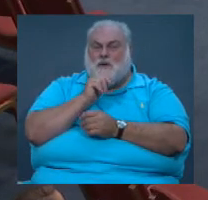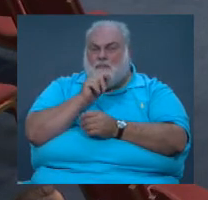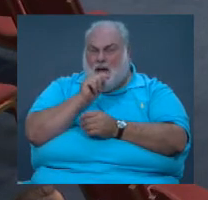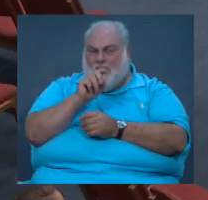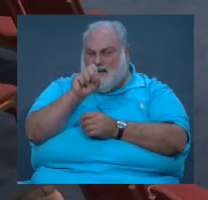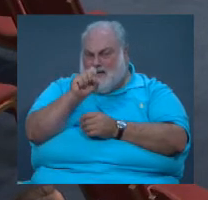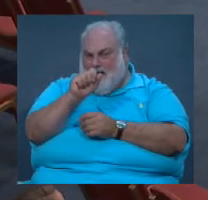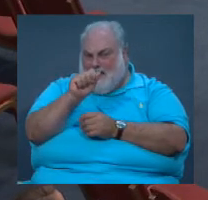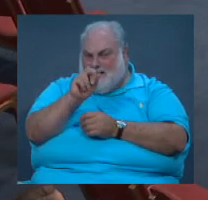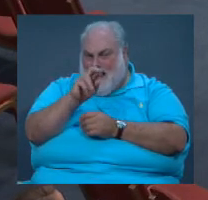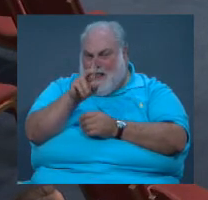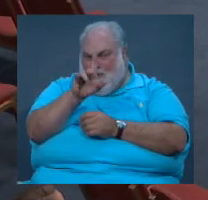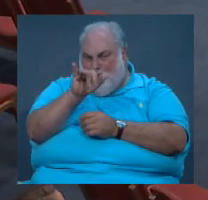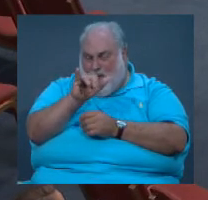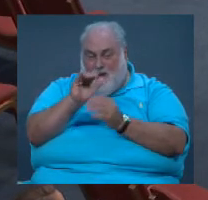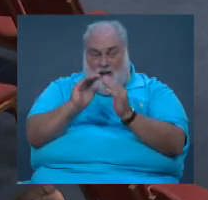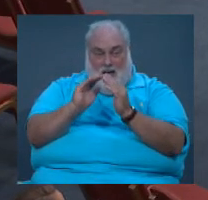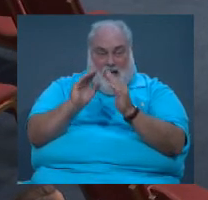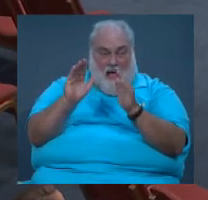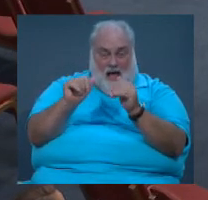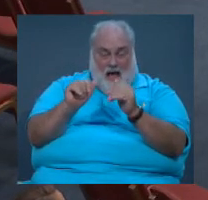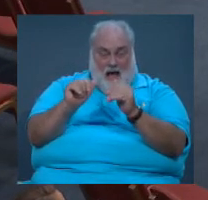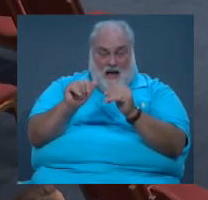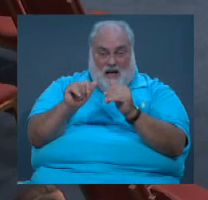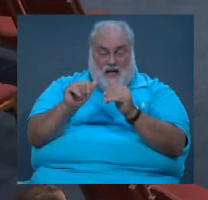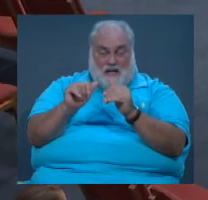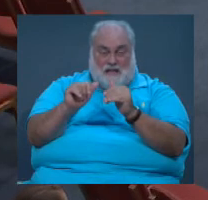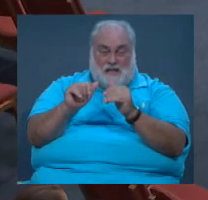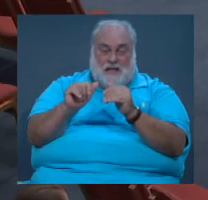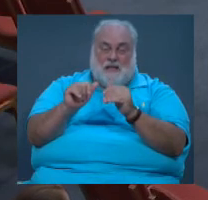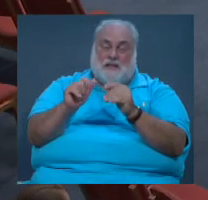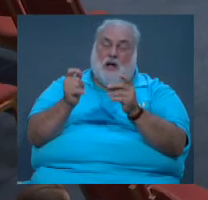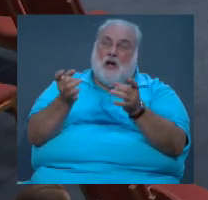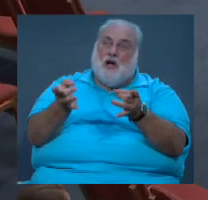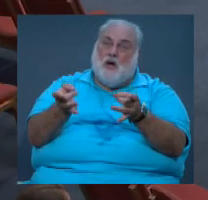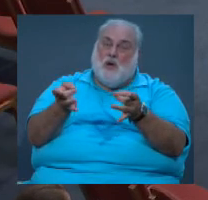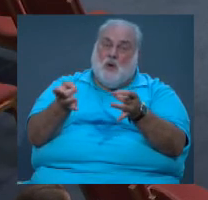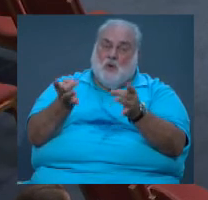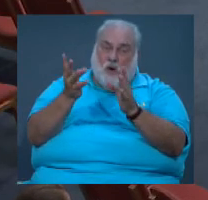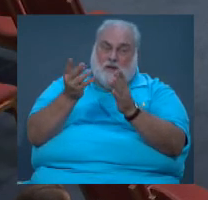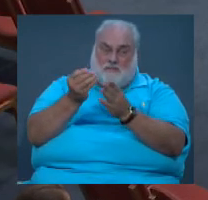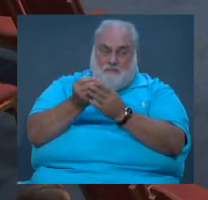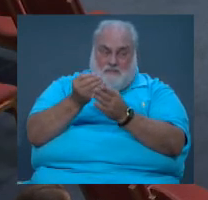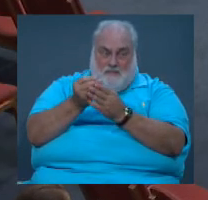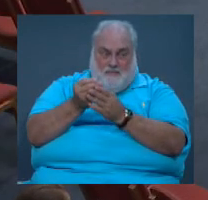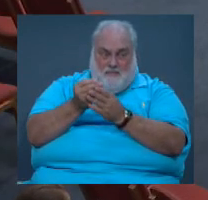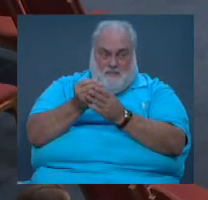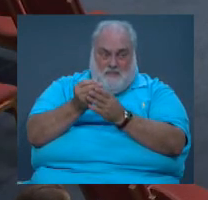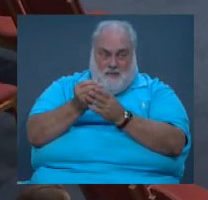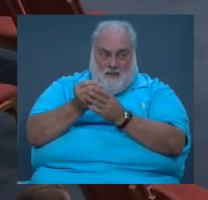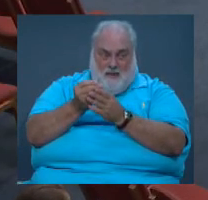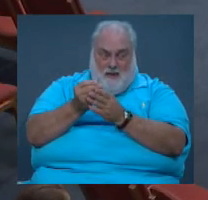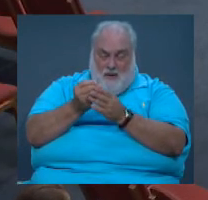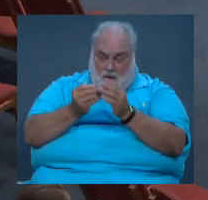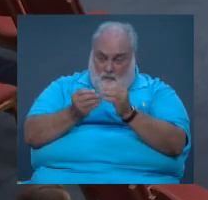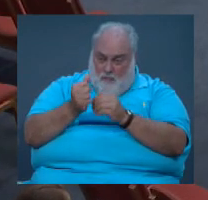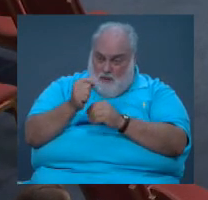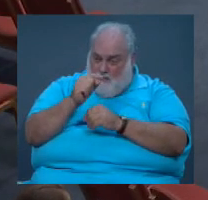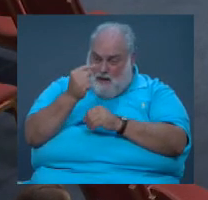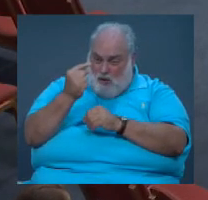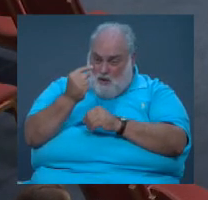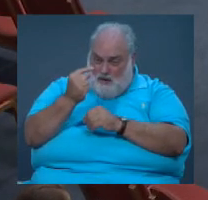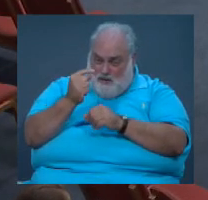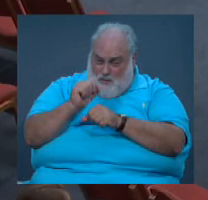salary. Housing makes the worst money, and I think most of these people, Mr. Moore, maybe he can tell me, do you have mostly minorities in that